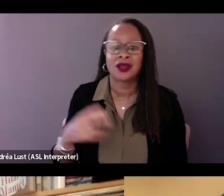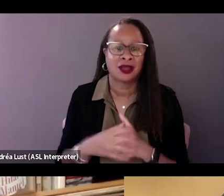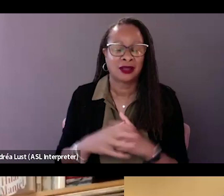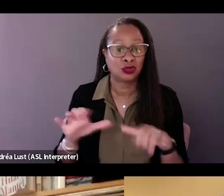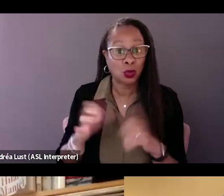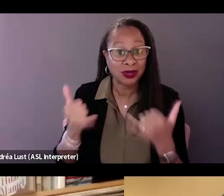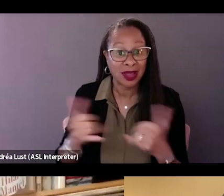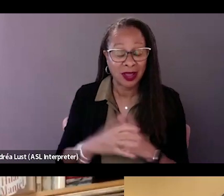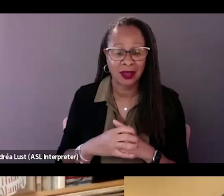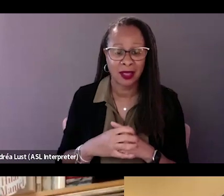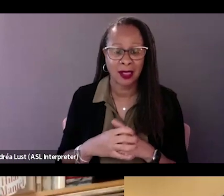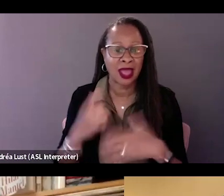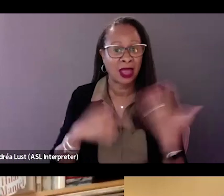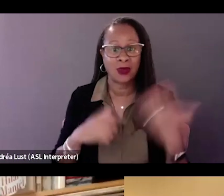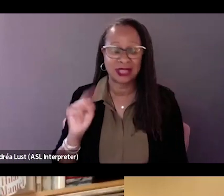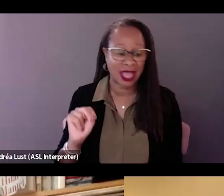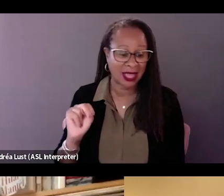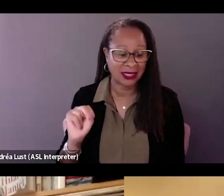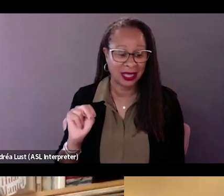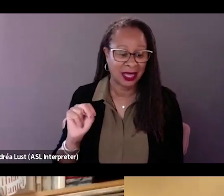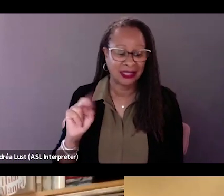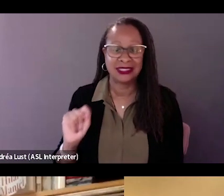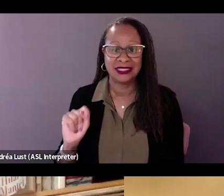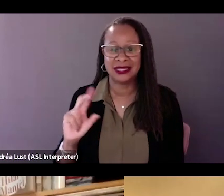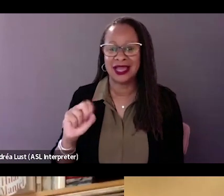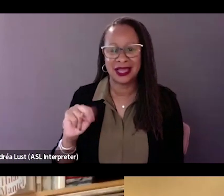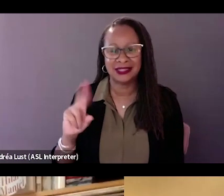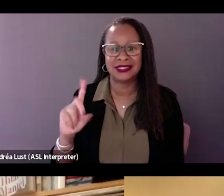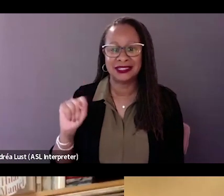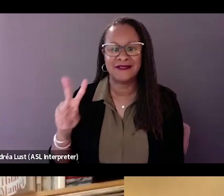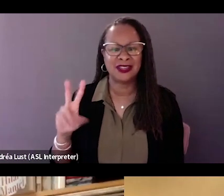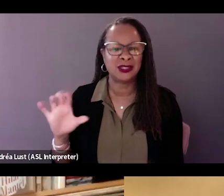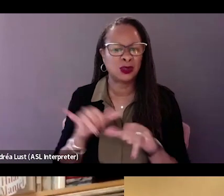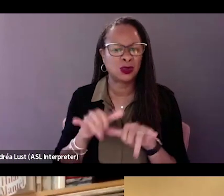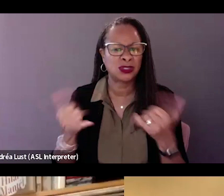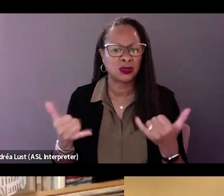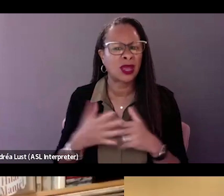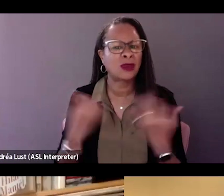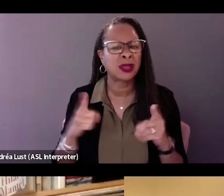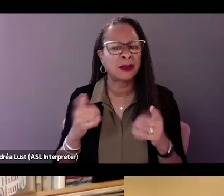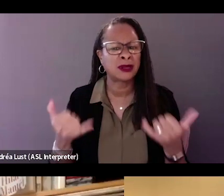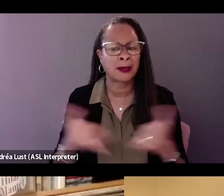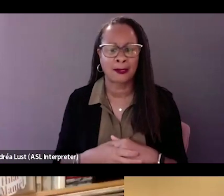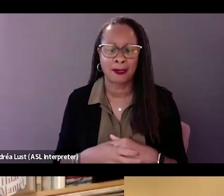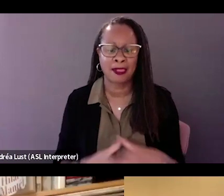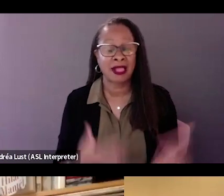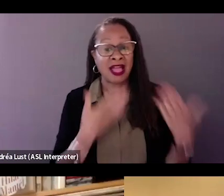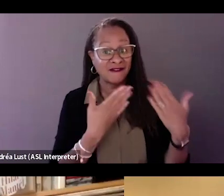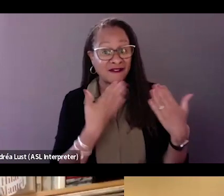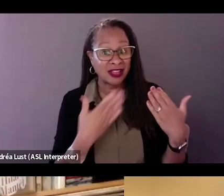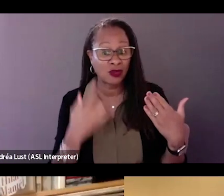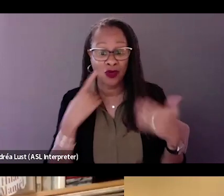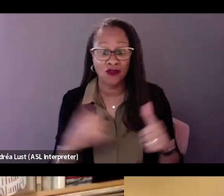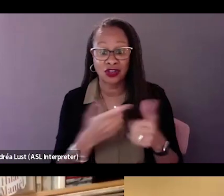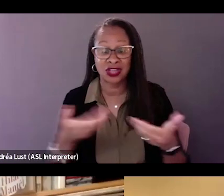what's NDTV up to these days? Yeah, thank you for firstly having me.